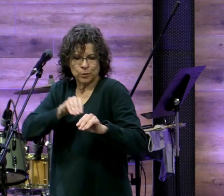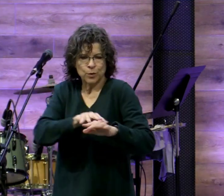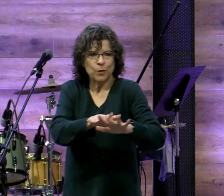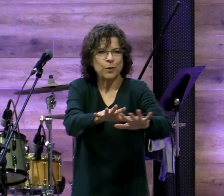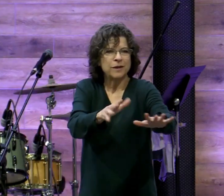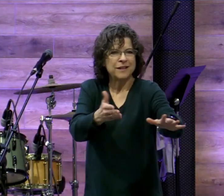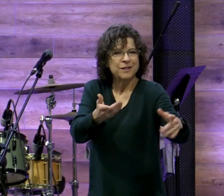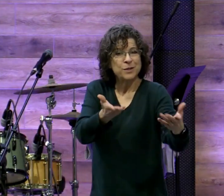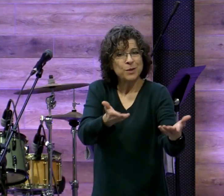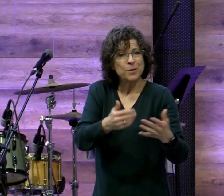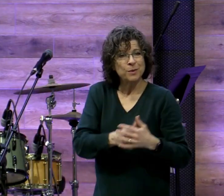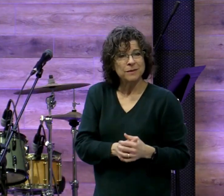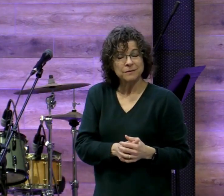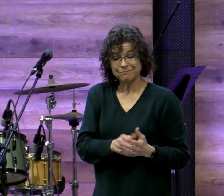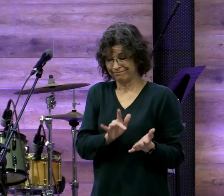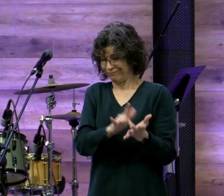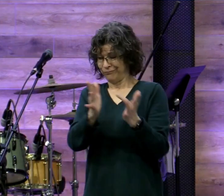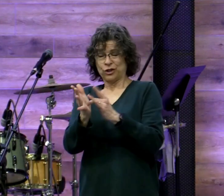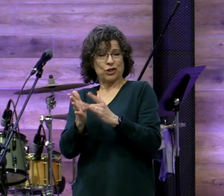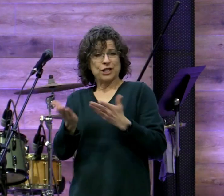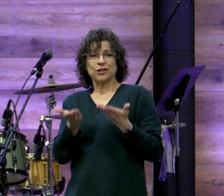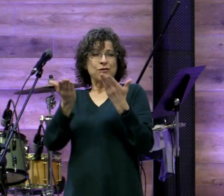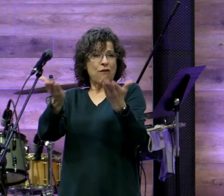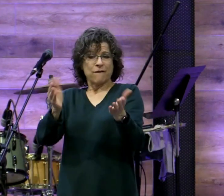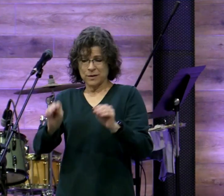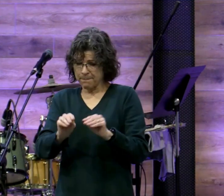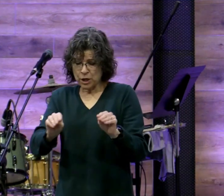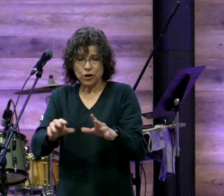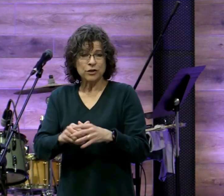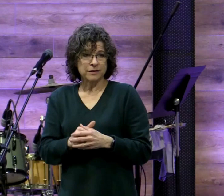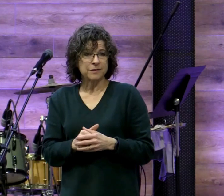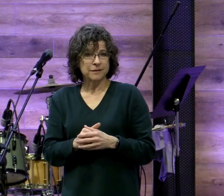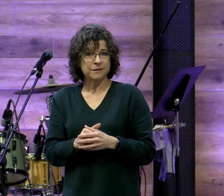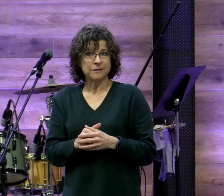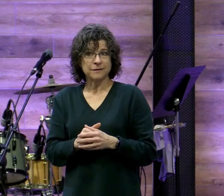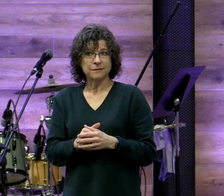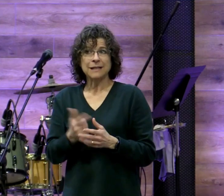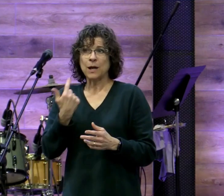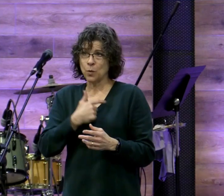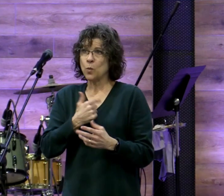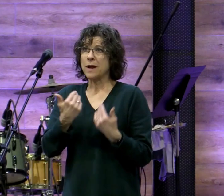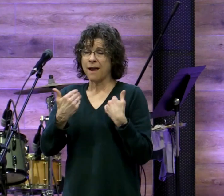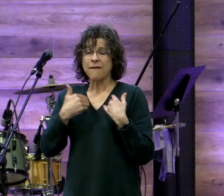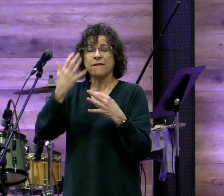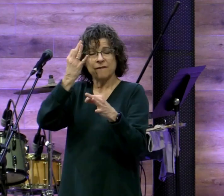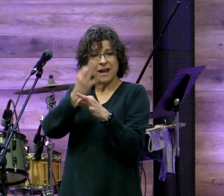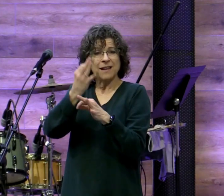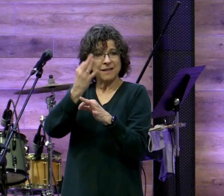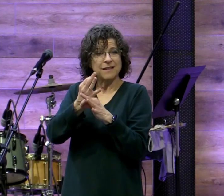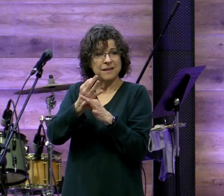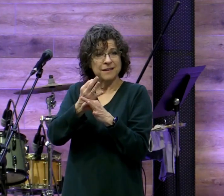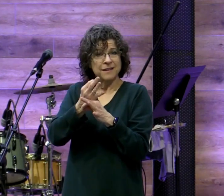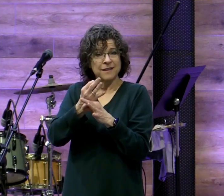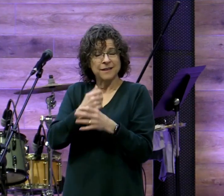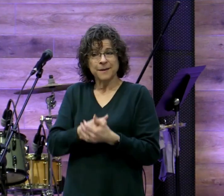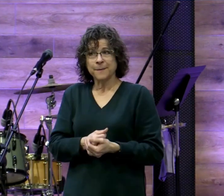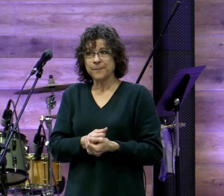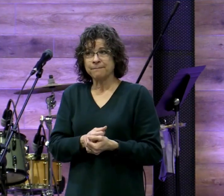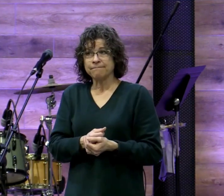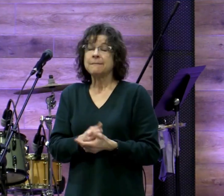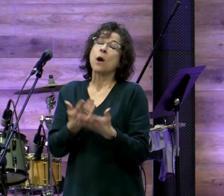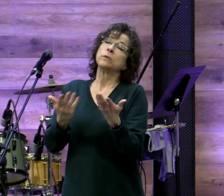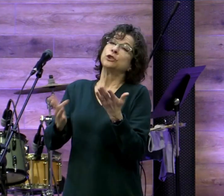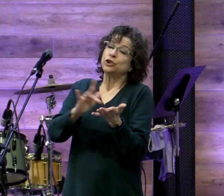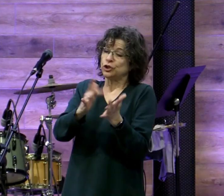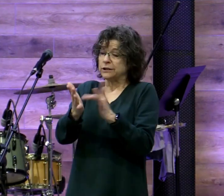Jesus often does miracles in the space where faith is required of us. Now, I'm not saying that Jesus wouldn't have done